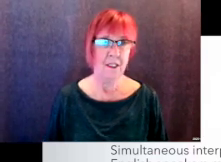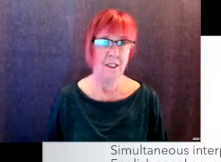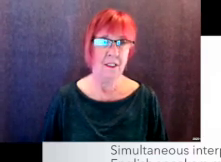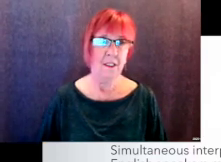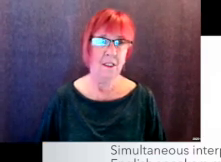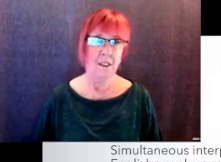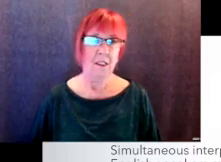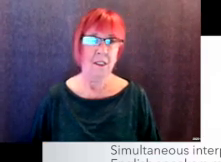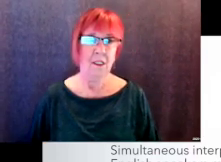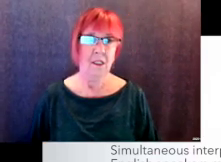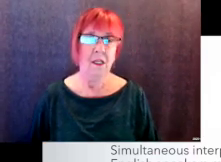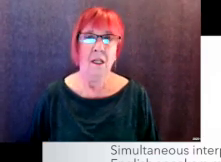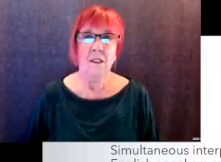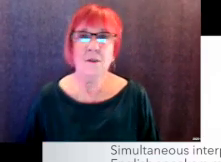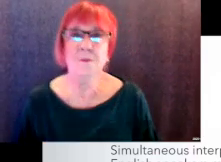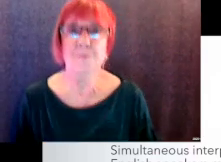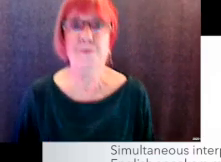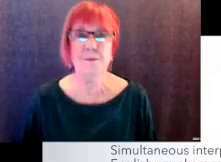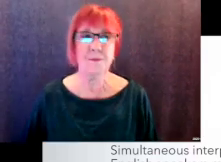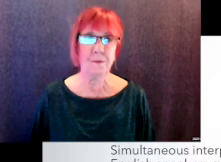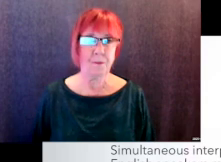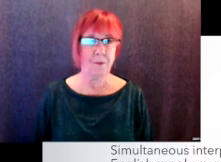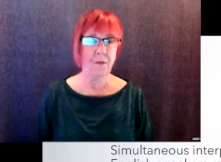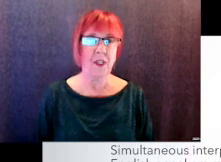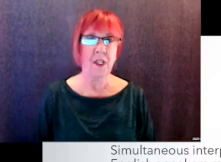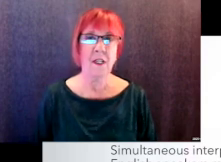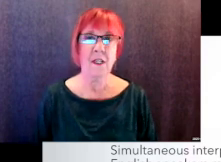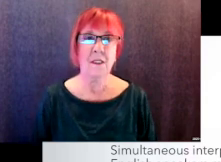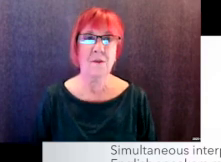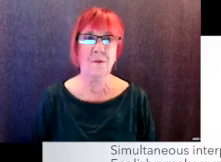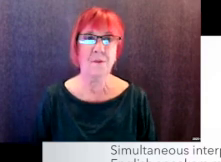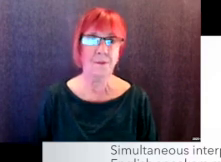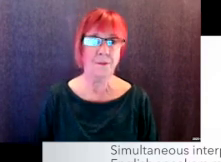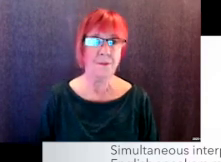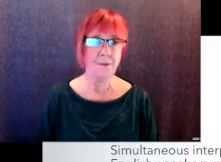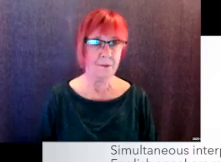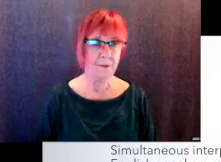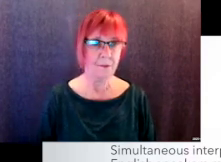or Spanish. And if you're using the Zoom mobile app